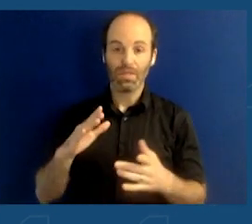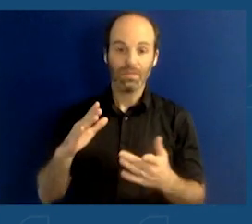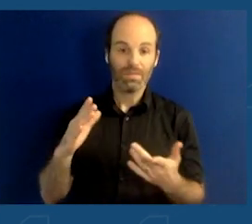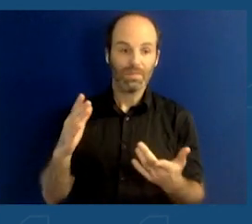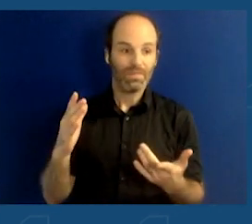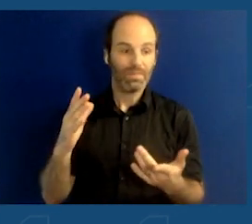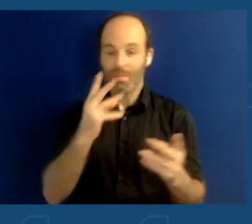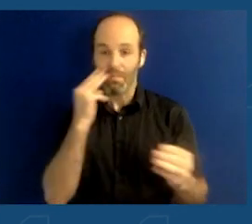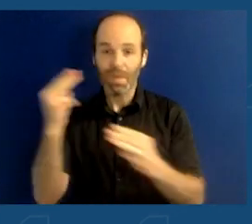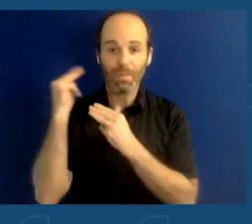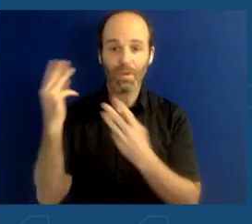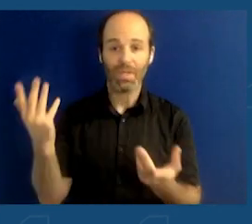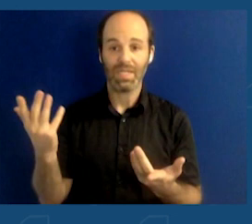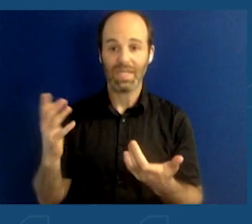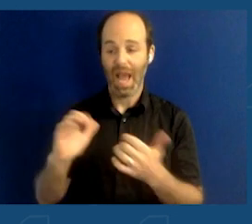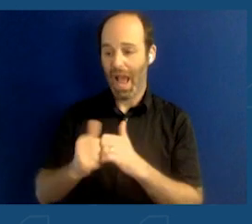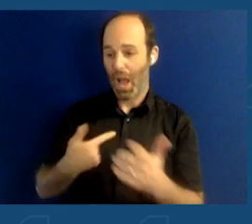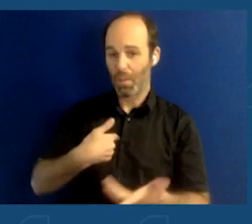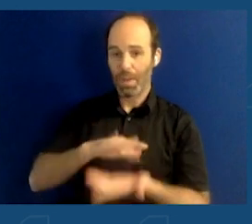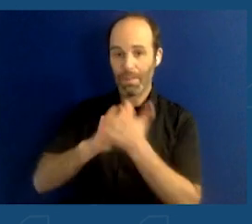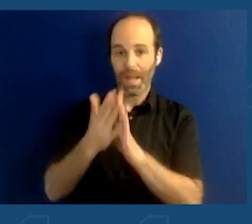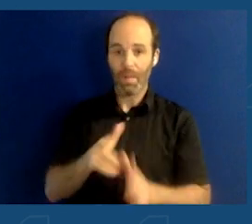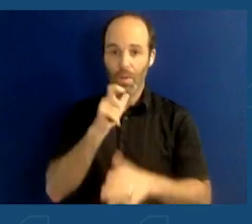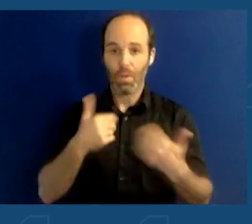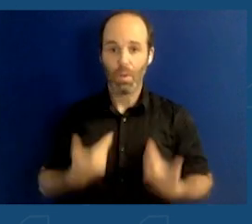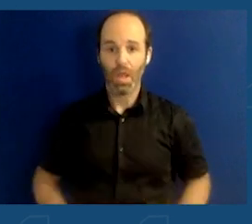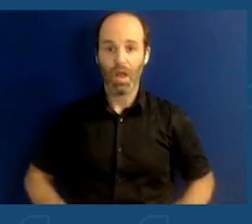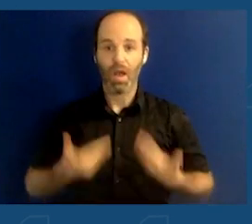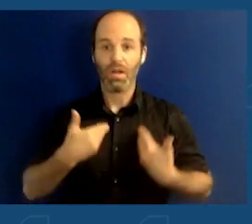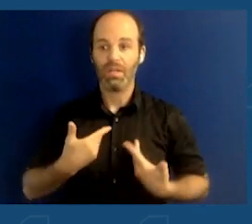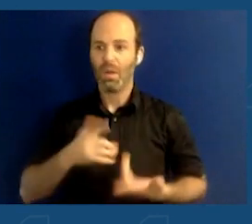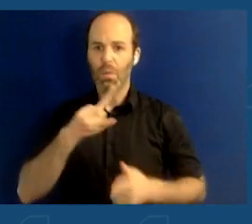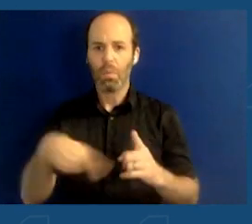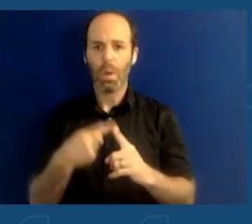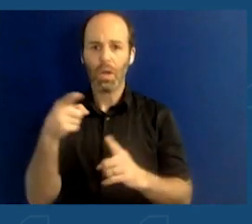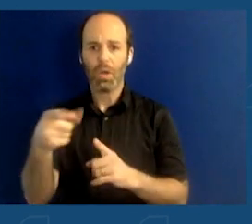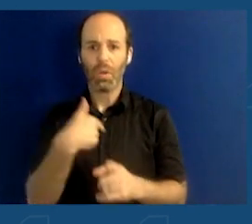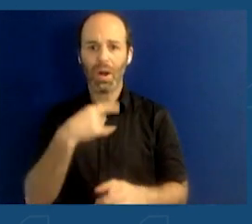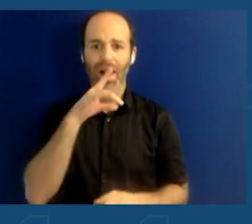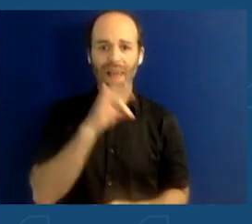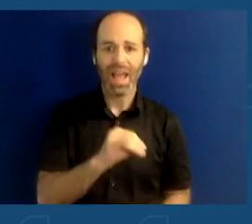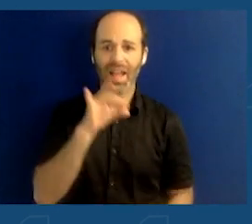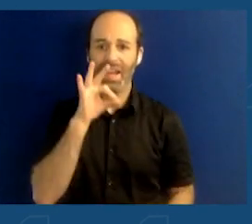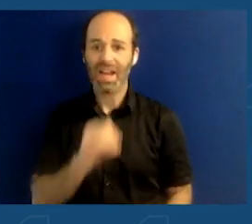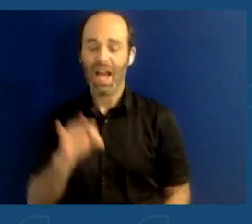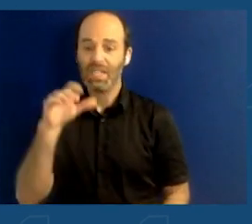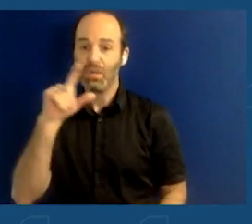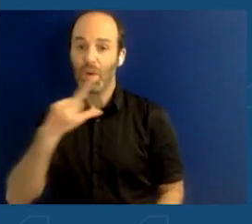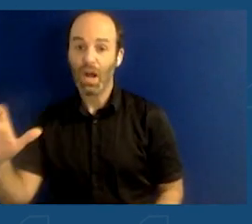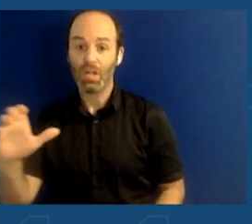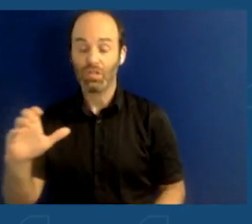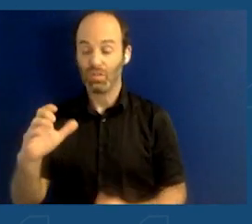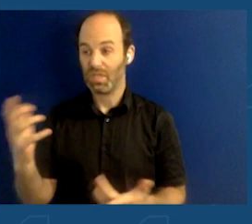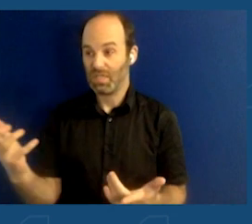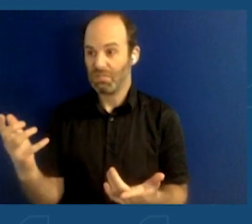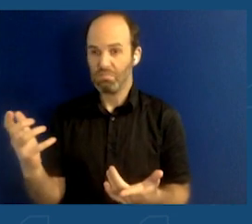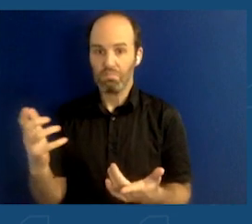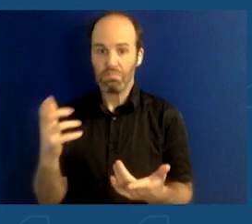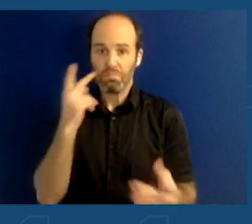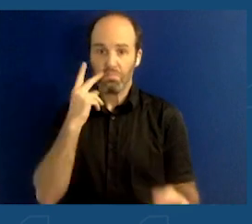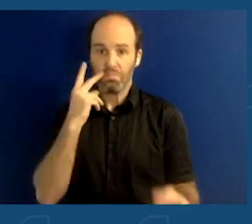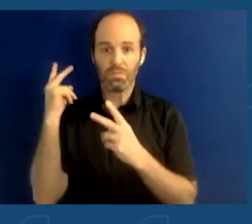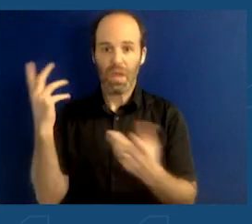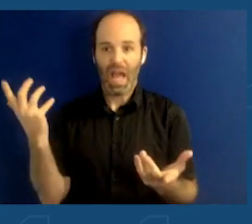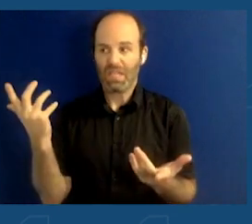you're 80, 90, 100 years old, or a stolen childhood, you don't even know what you missed. It's the cruelty